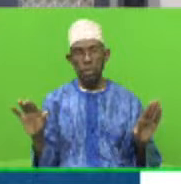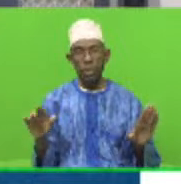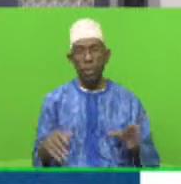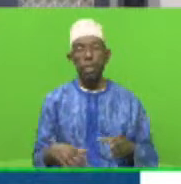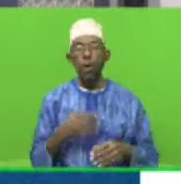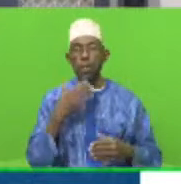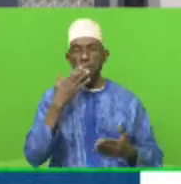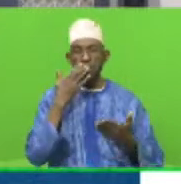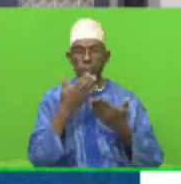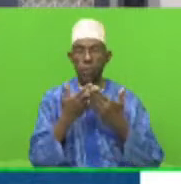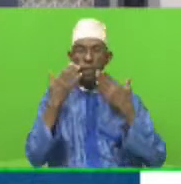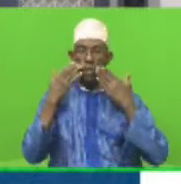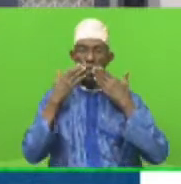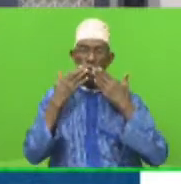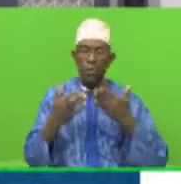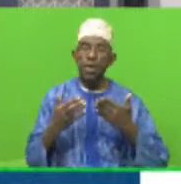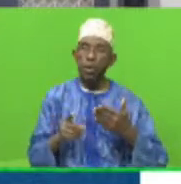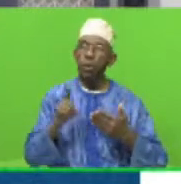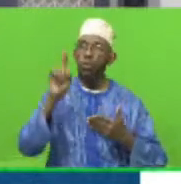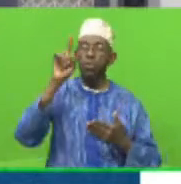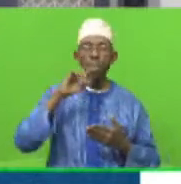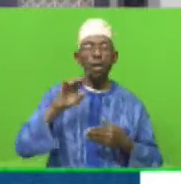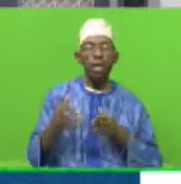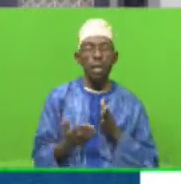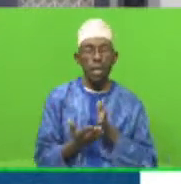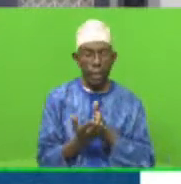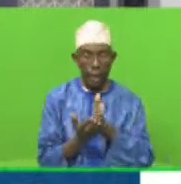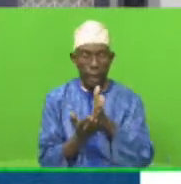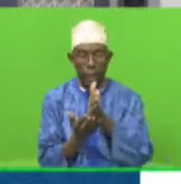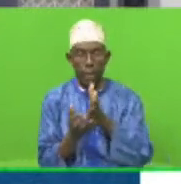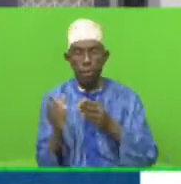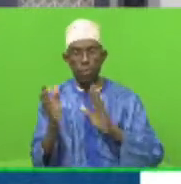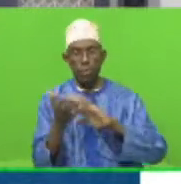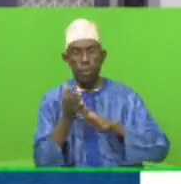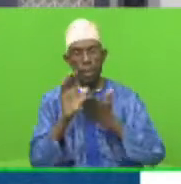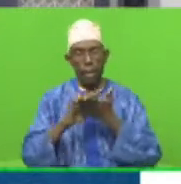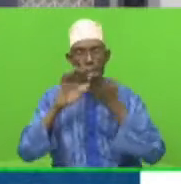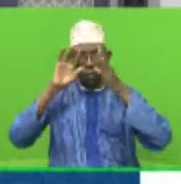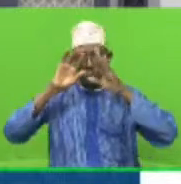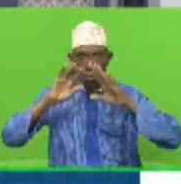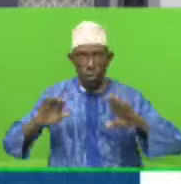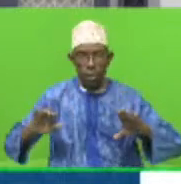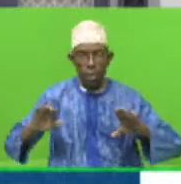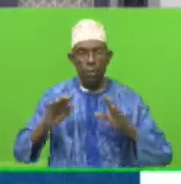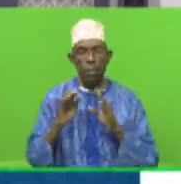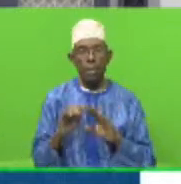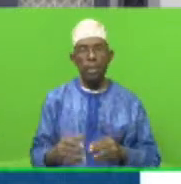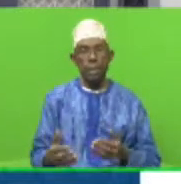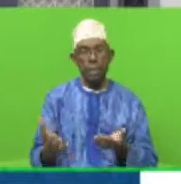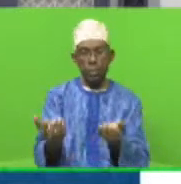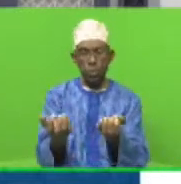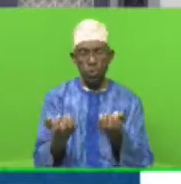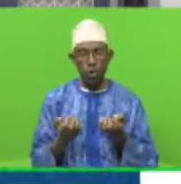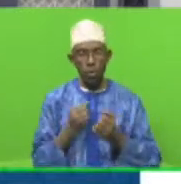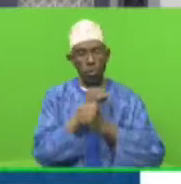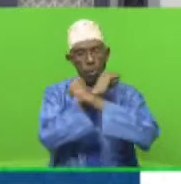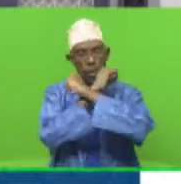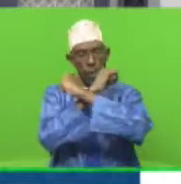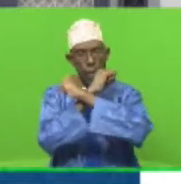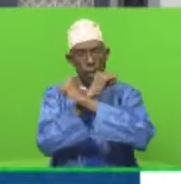that Allah subhanahu wa ta'ala has guided us to al-Islam. This fitra needs to be